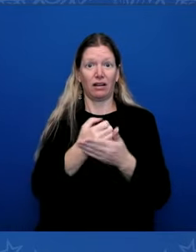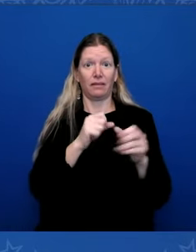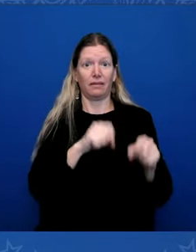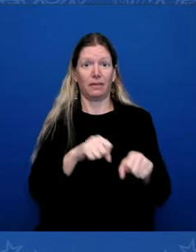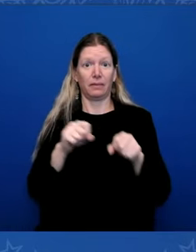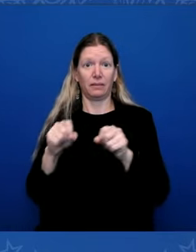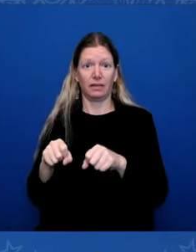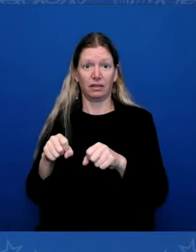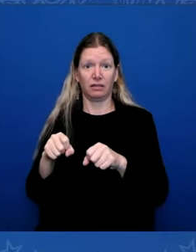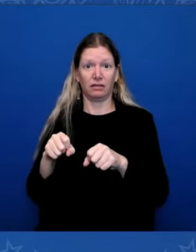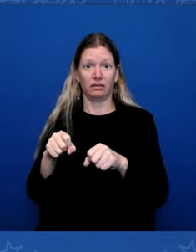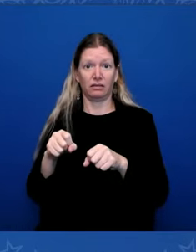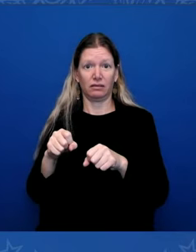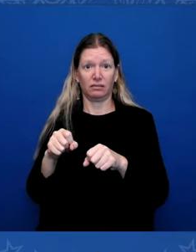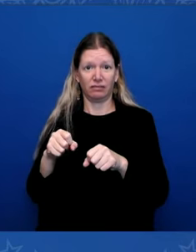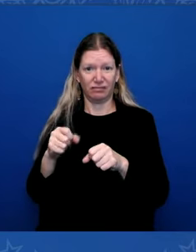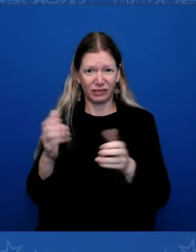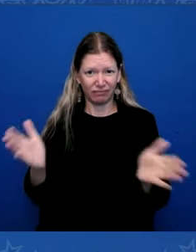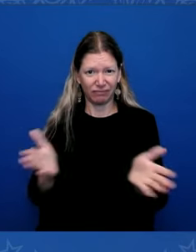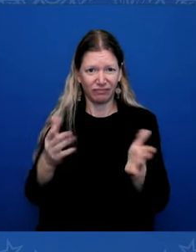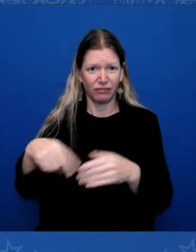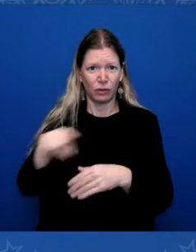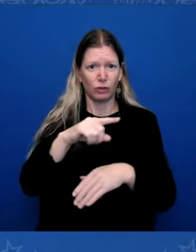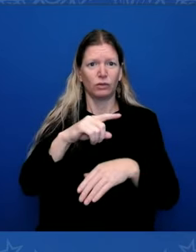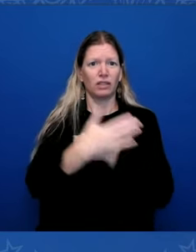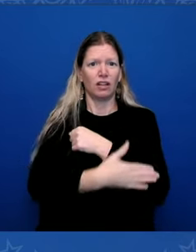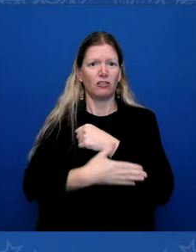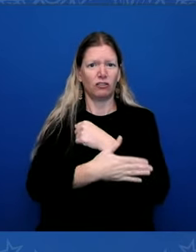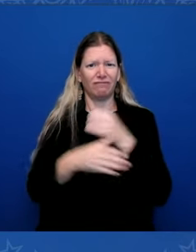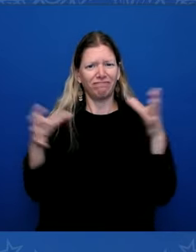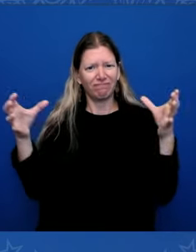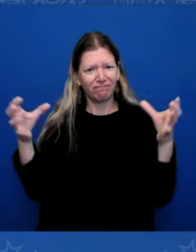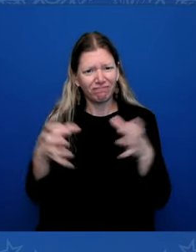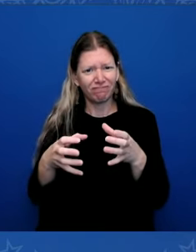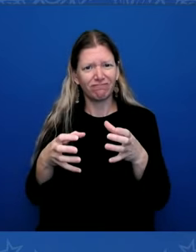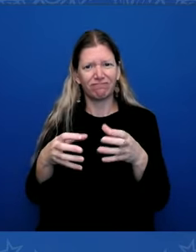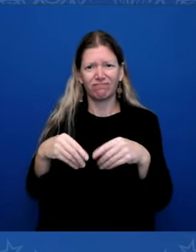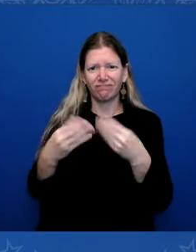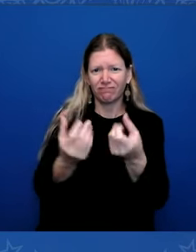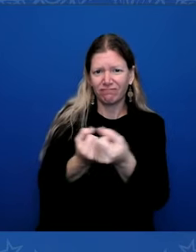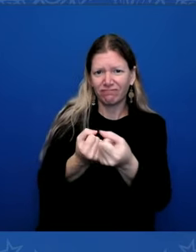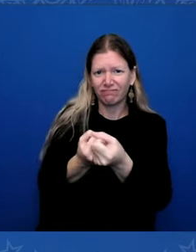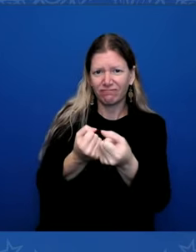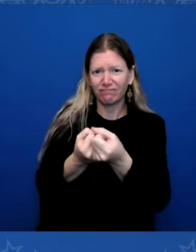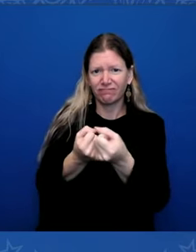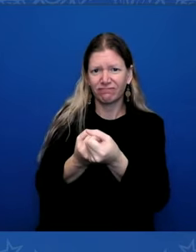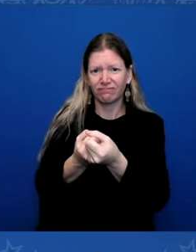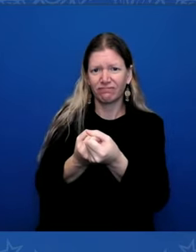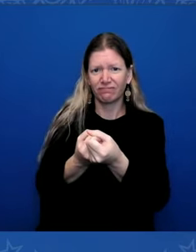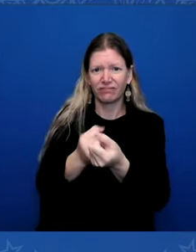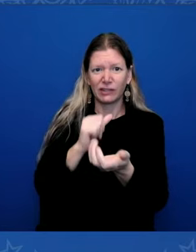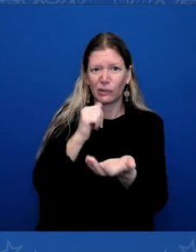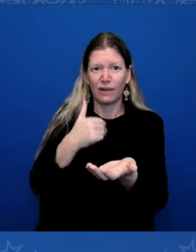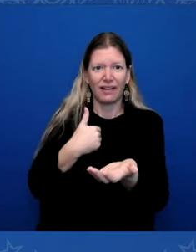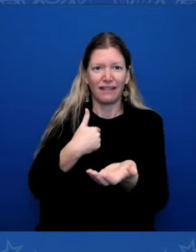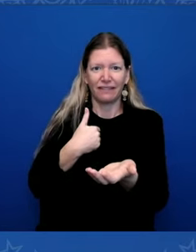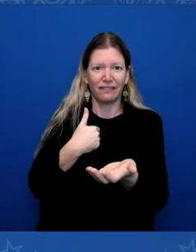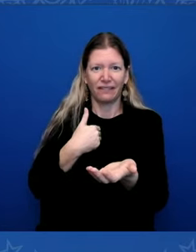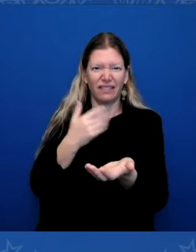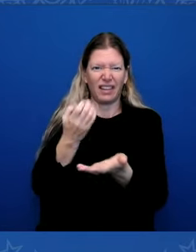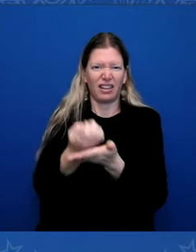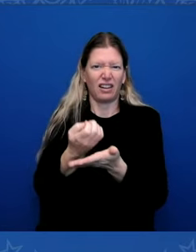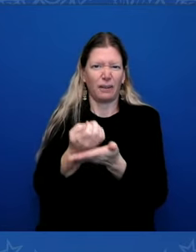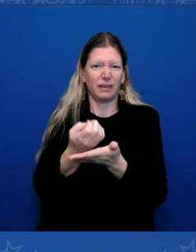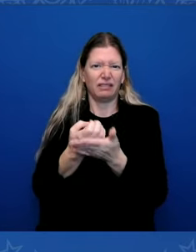help for the nations that don't have the wherewithal to do it. The economic wherewithal and the infrastructure wherewithal. And that's why, for example, I